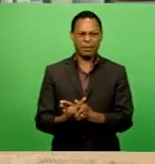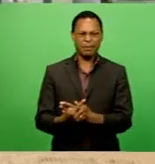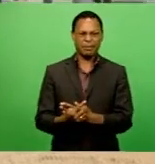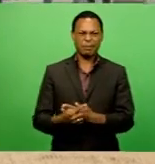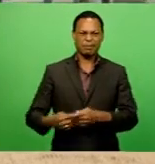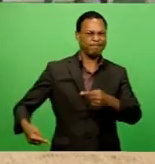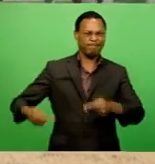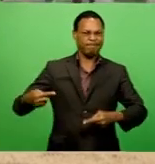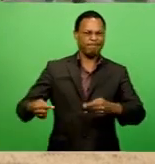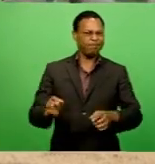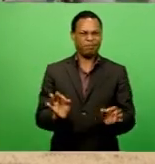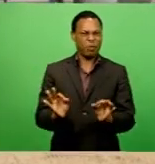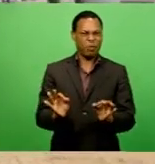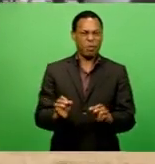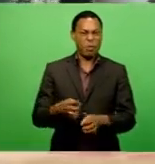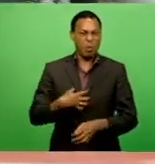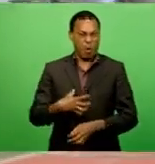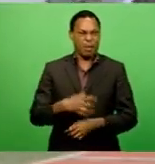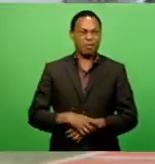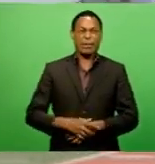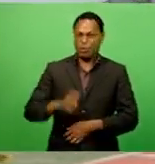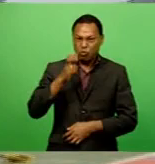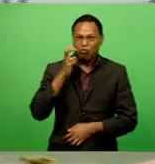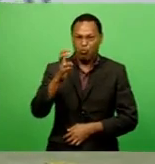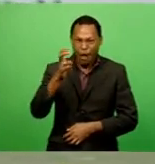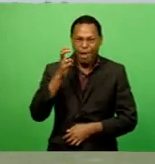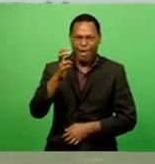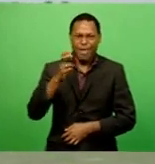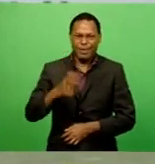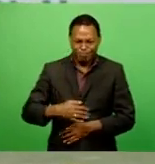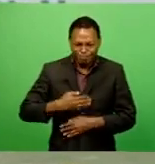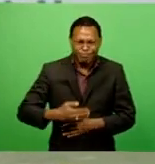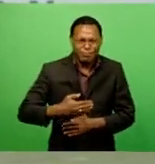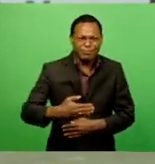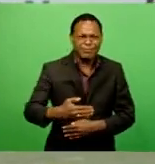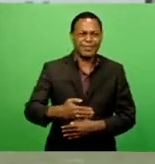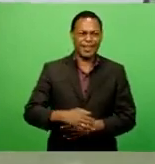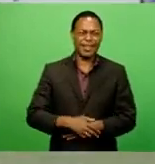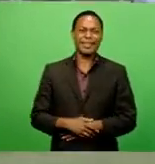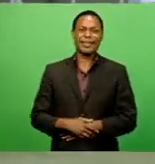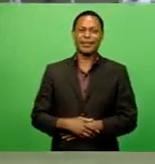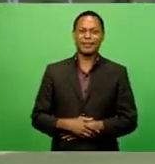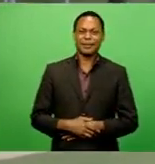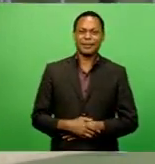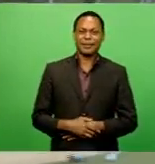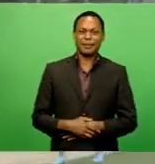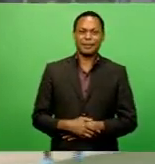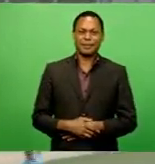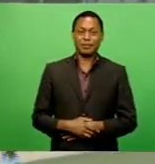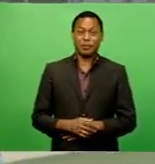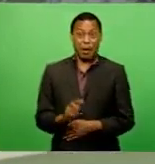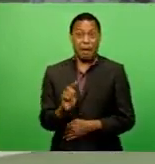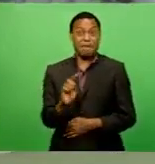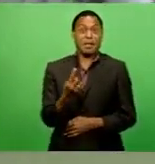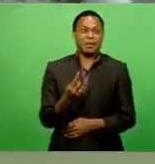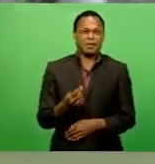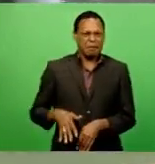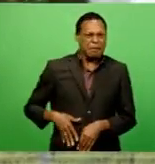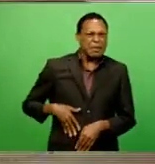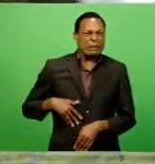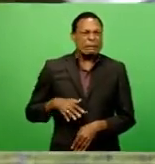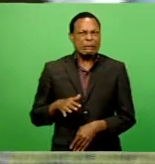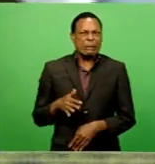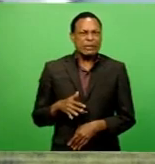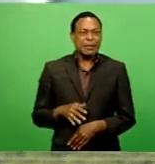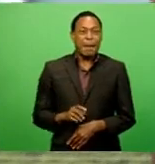non-competitive sports, just training hard, coming out here and just dusting off the cobwebs. First of all, it feels weird, but then feels good